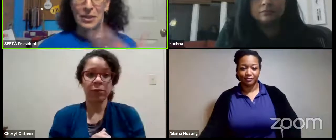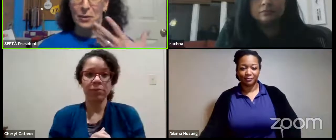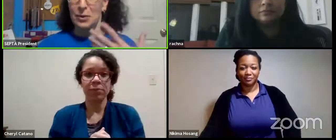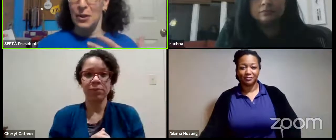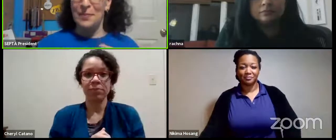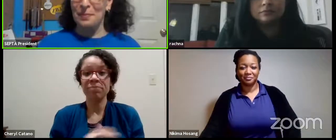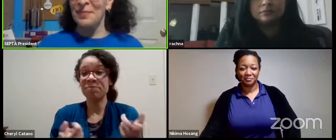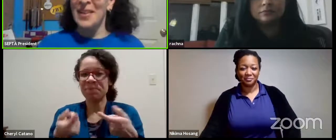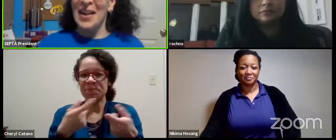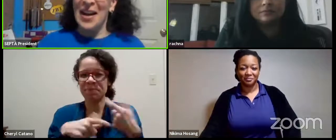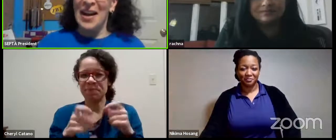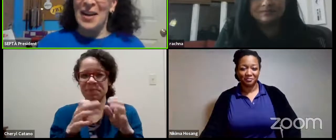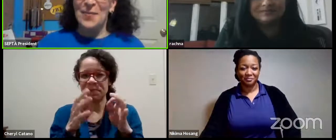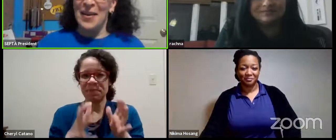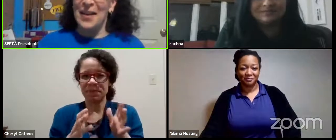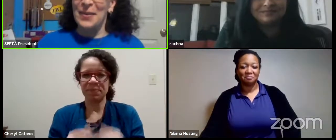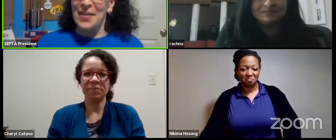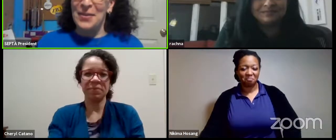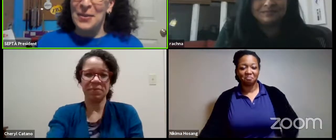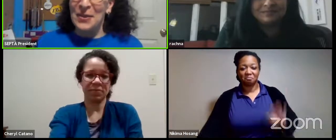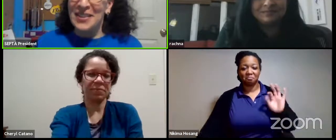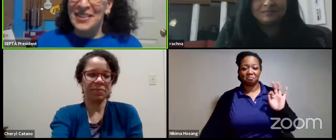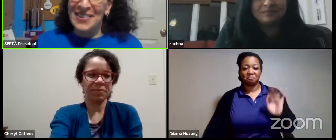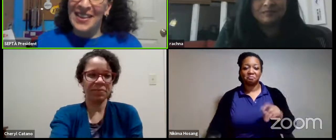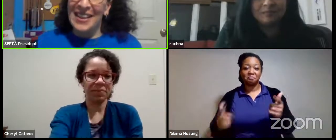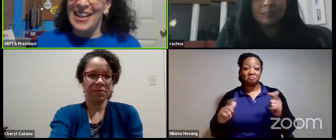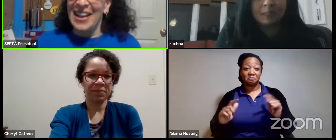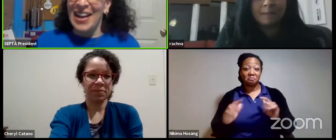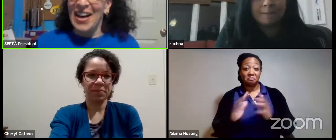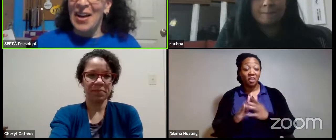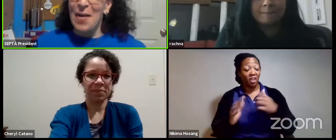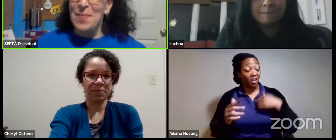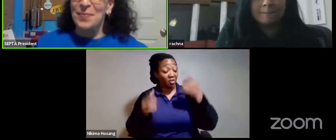Absolutely so. Sorry. I would have to agree.